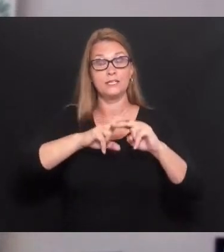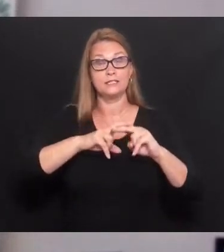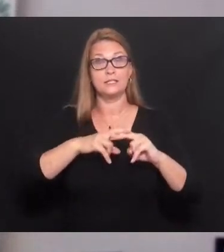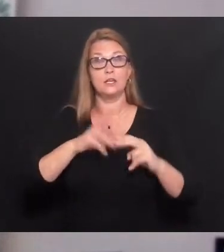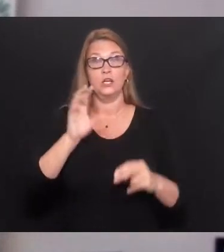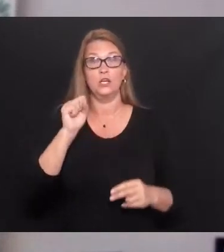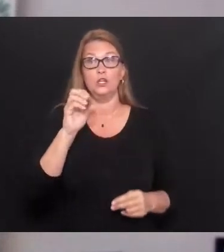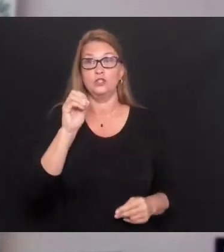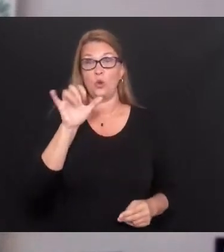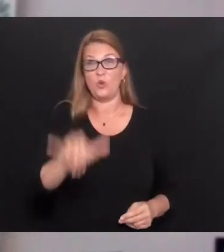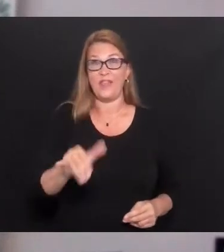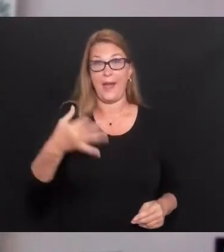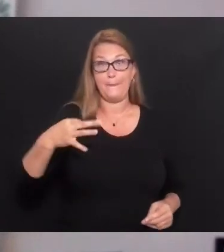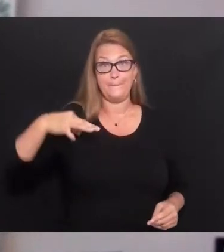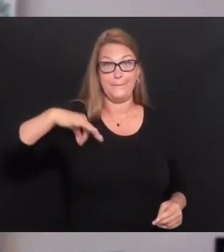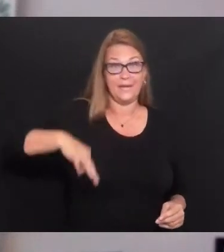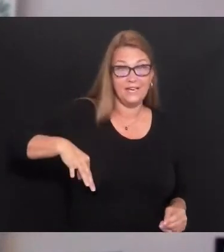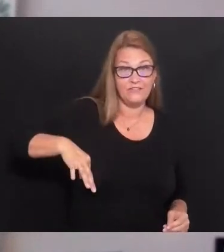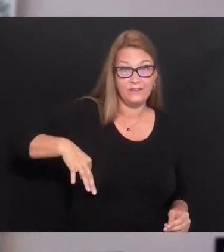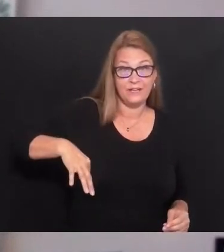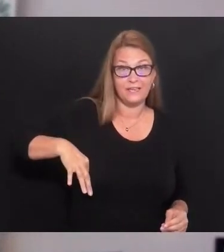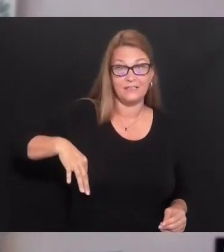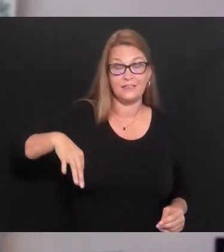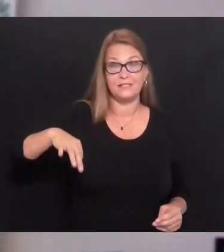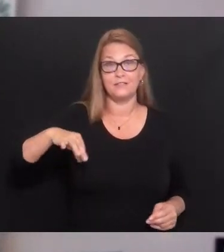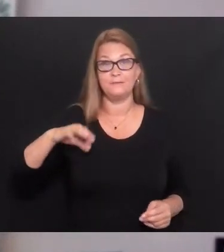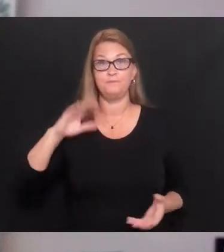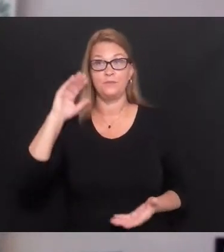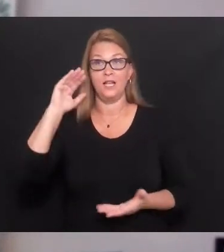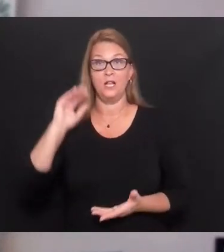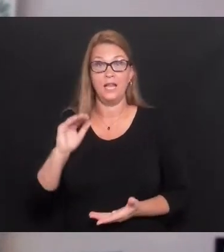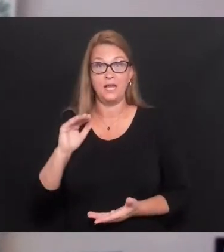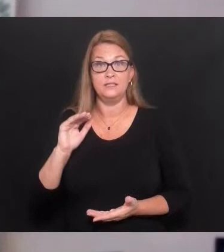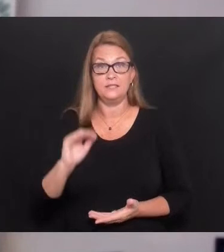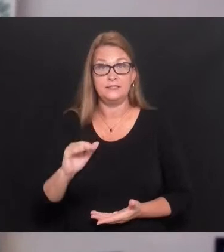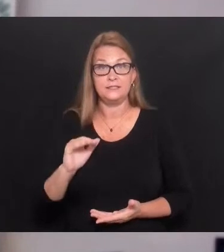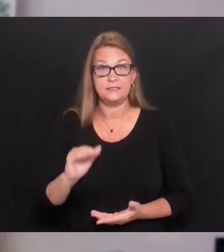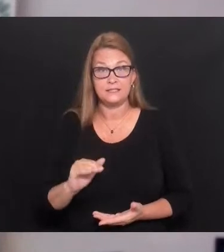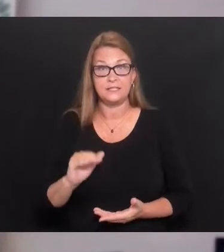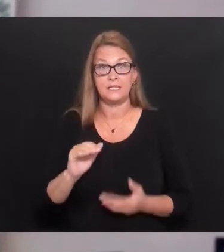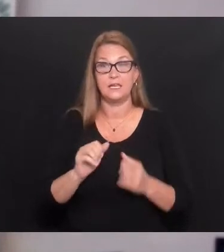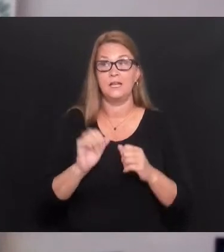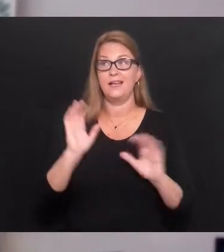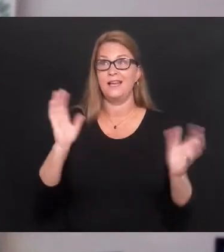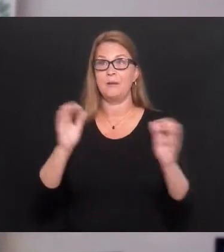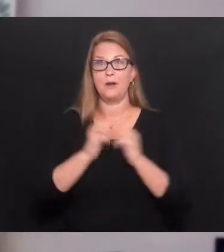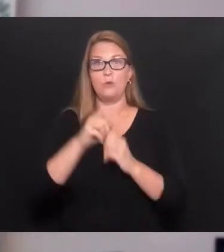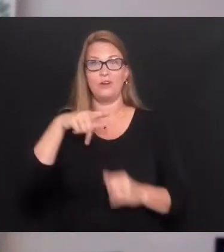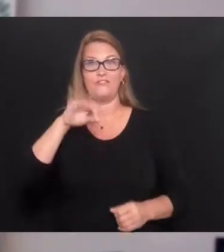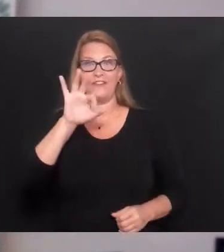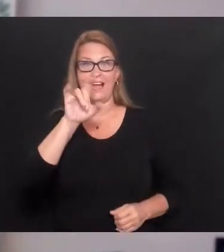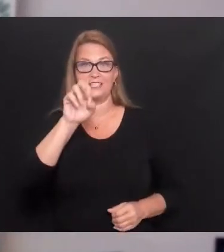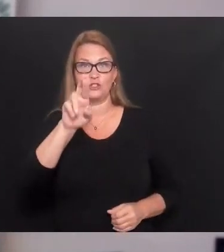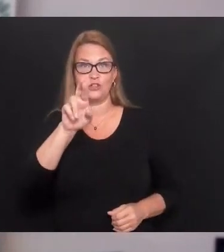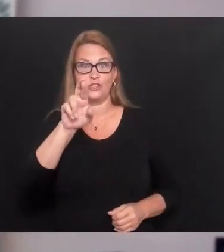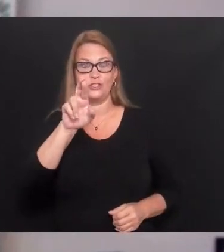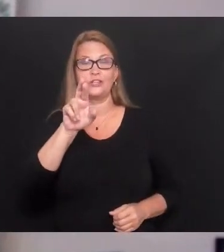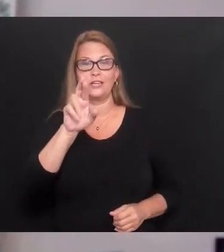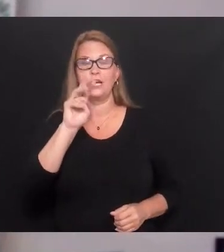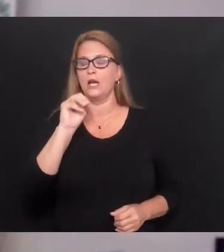potentiation, the benefit, the lack of loss of potency that we saw with Pfizer, Moderna thinks